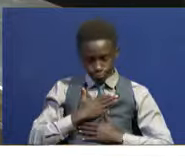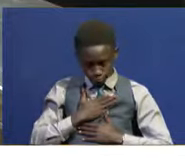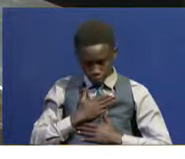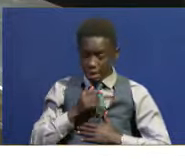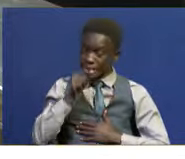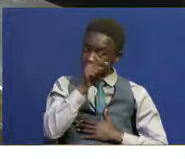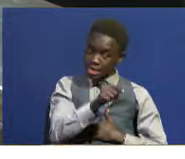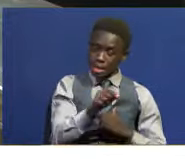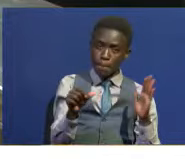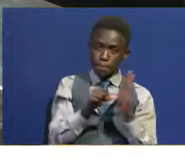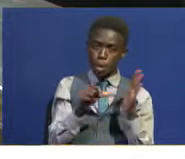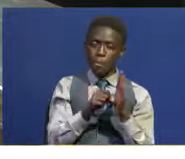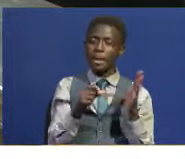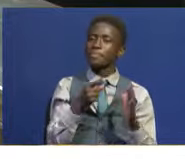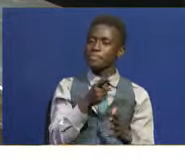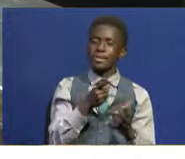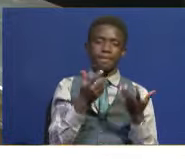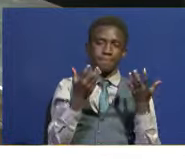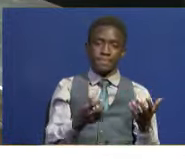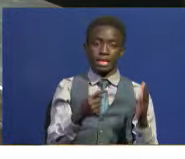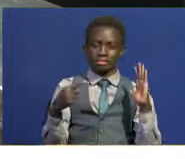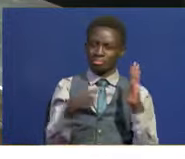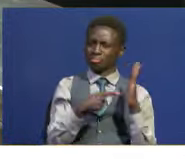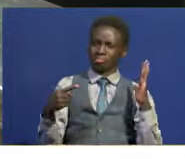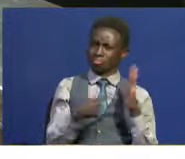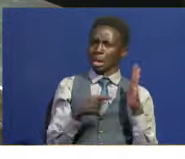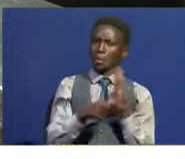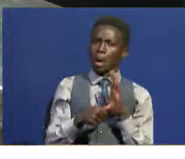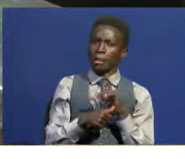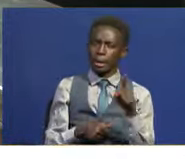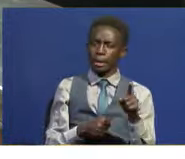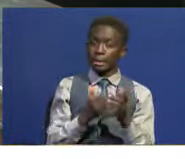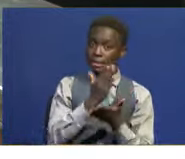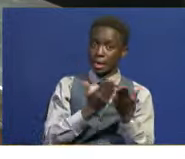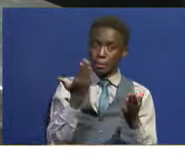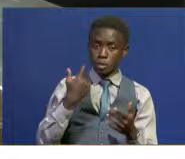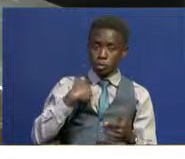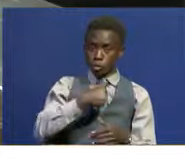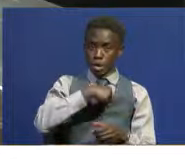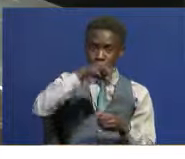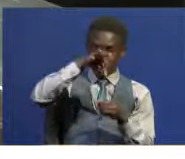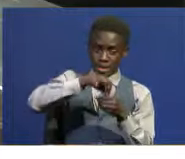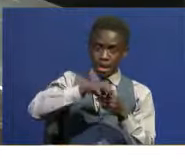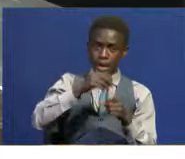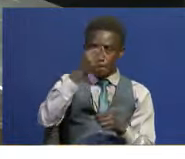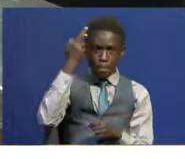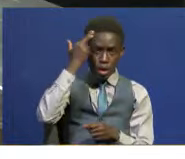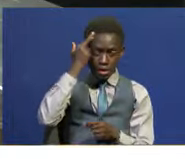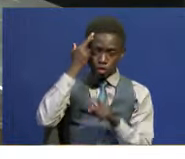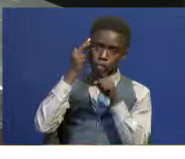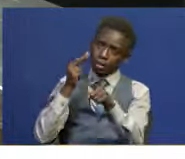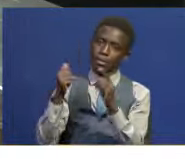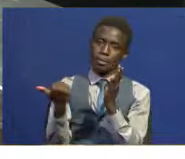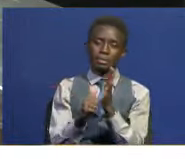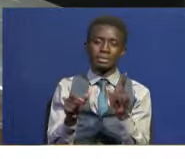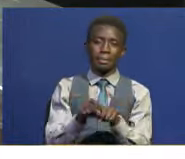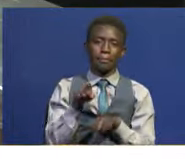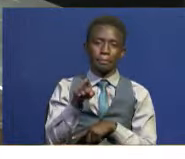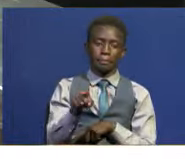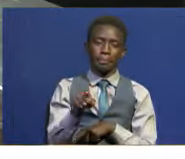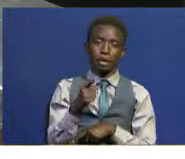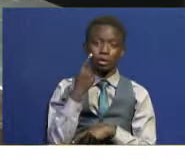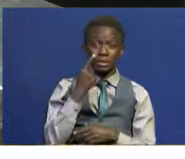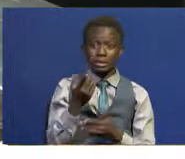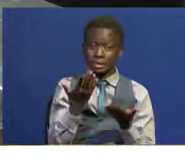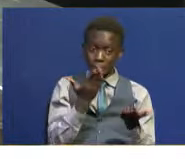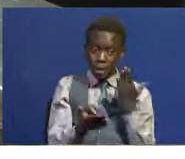us, our re-election is based on how we heard of this matter. And therefore, to us, it's a matter of career progression. And therefore,